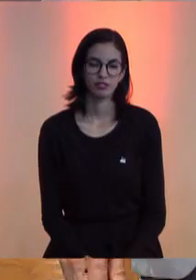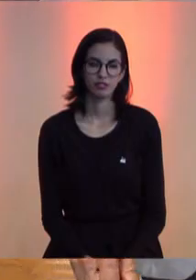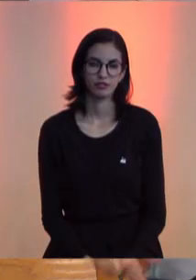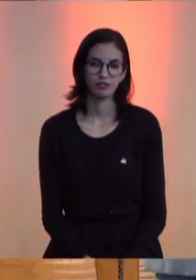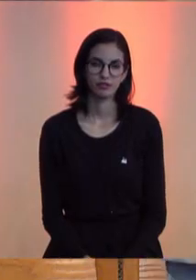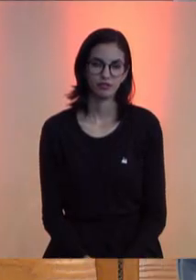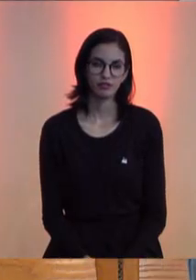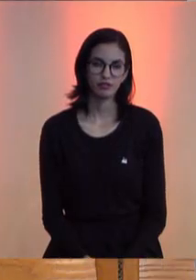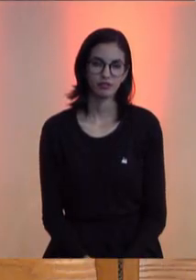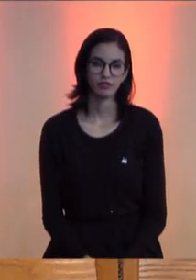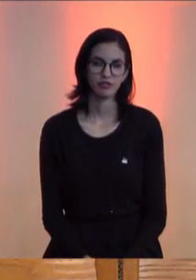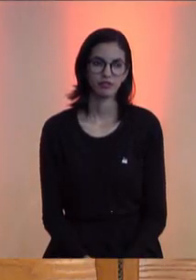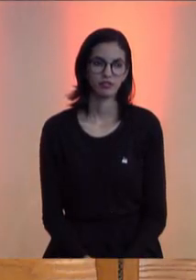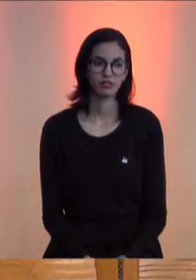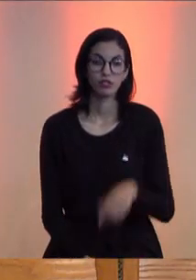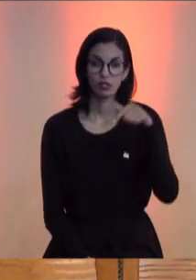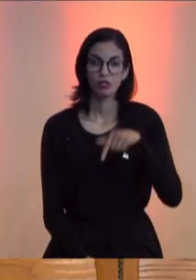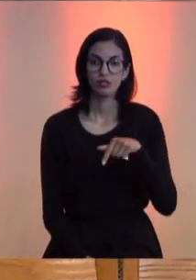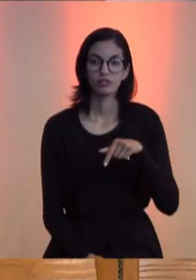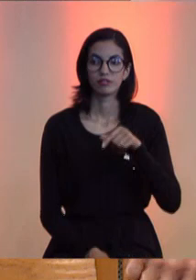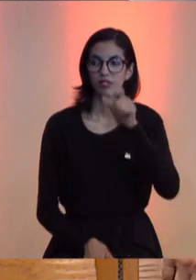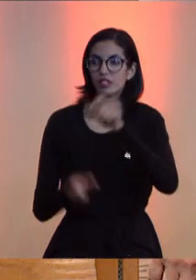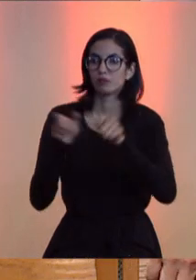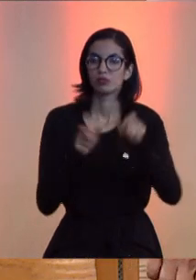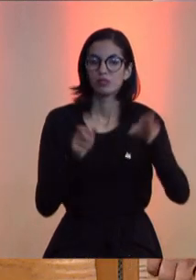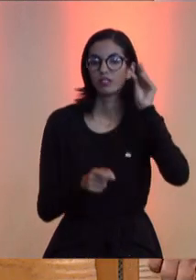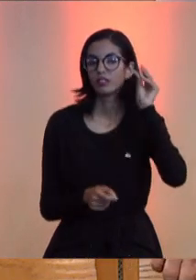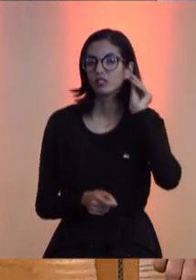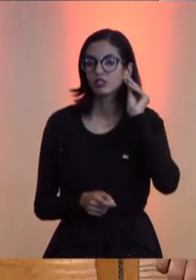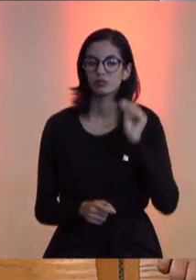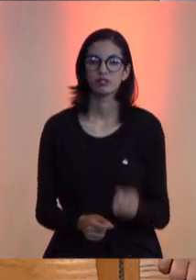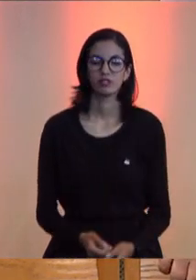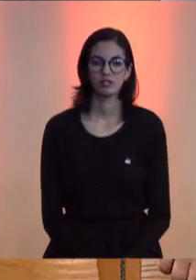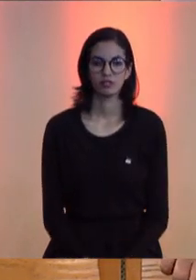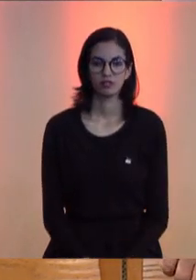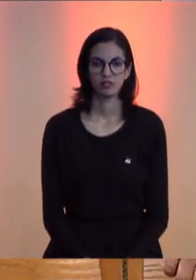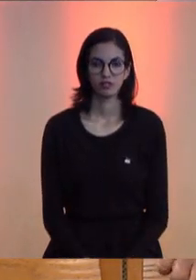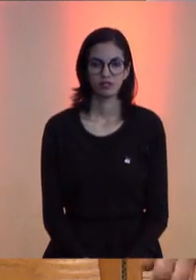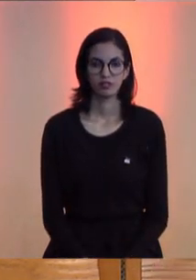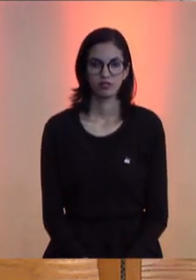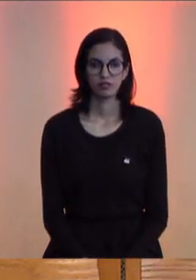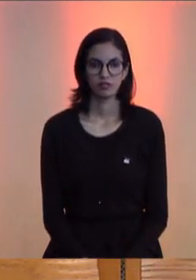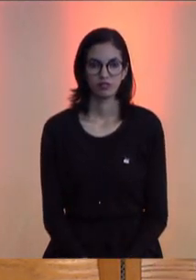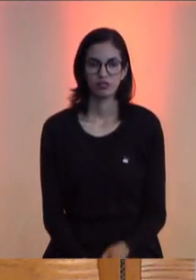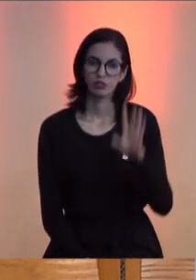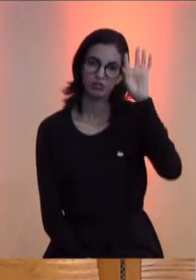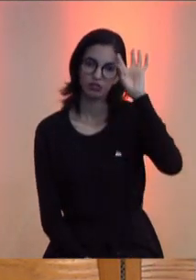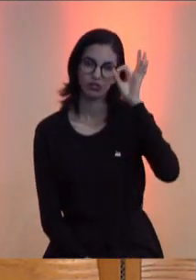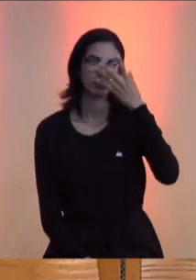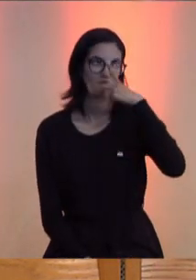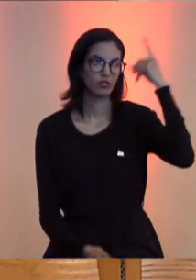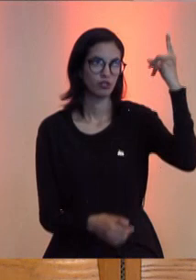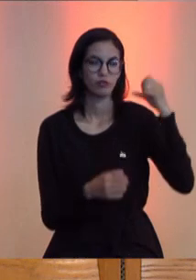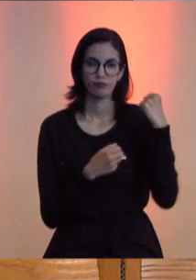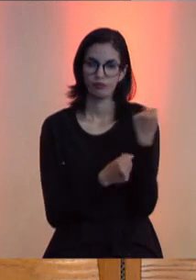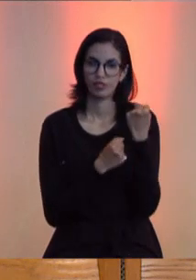today. Queridos hermanos que están escuchando hoy. I know our God can heal. Yo sé que nuestro Dios puede